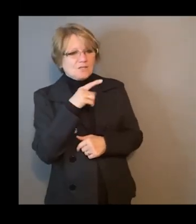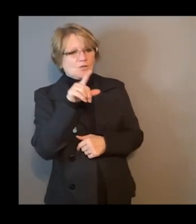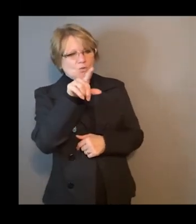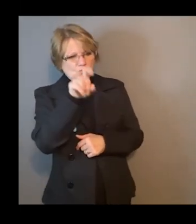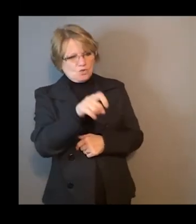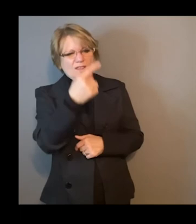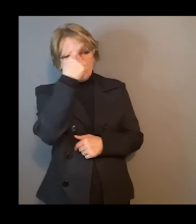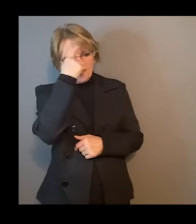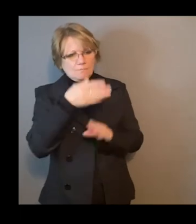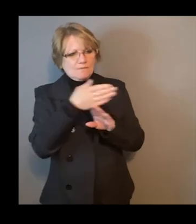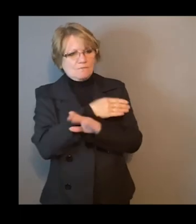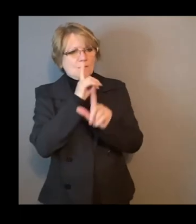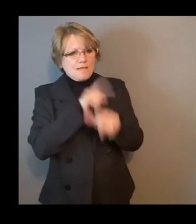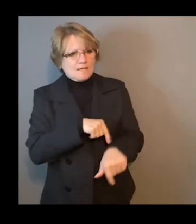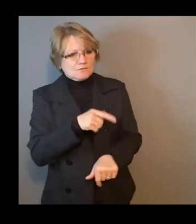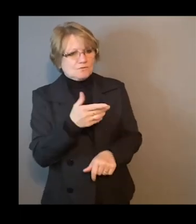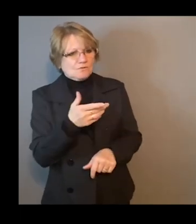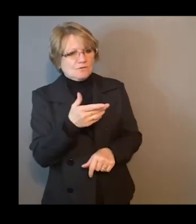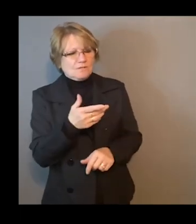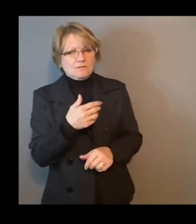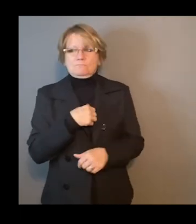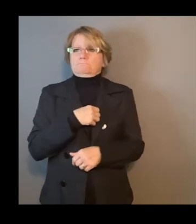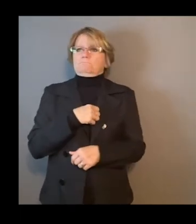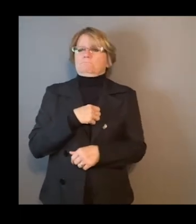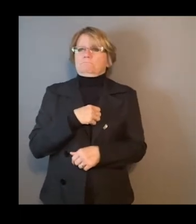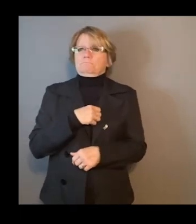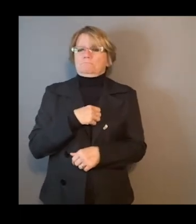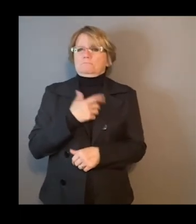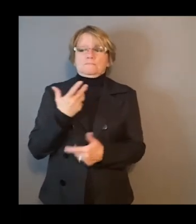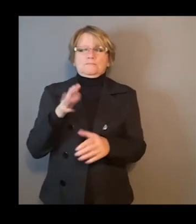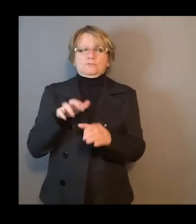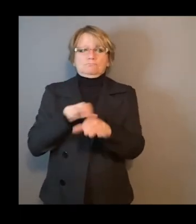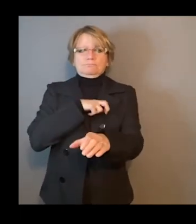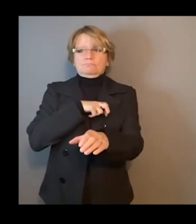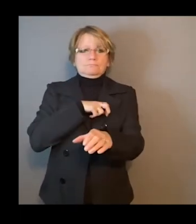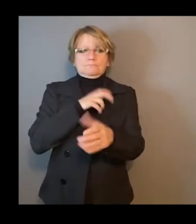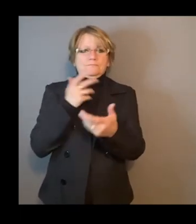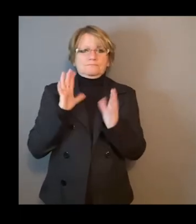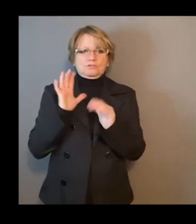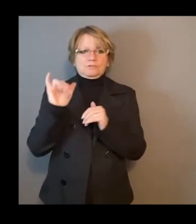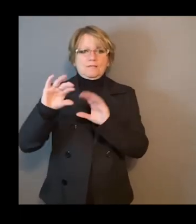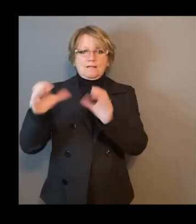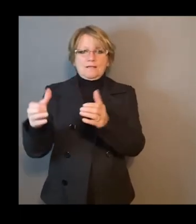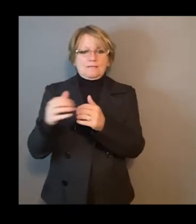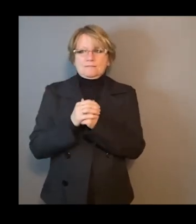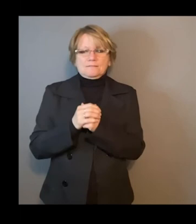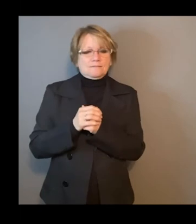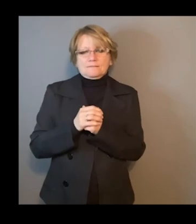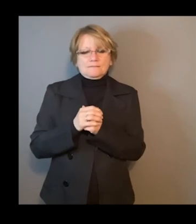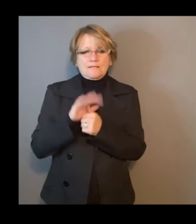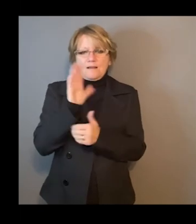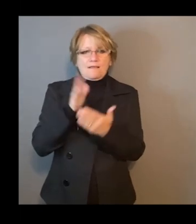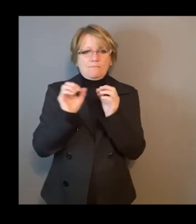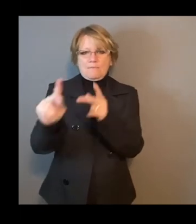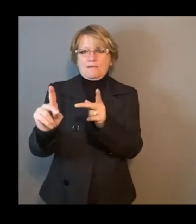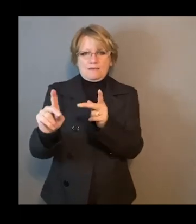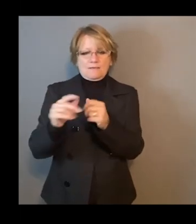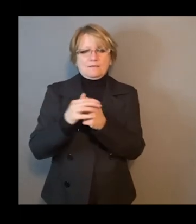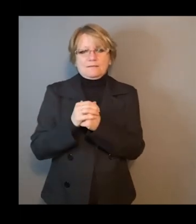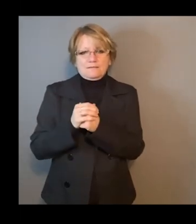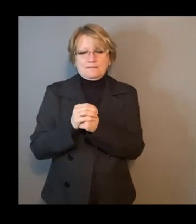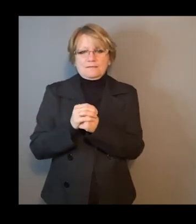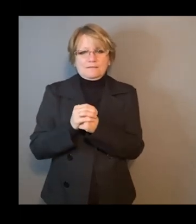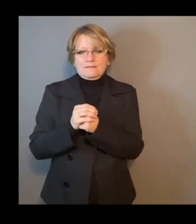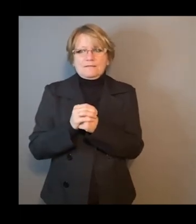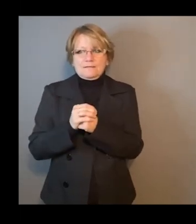you should think before you answer the question. I never went back to that class. You know what I'm saying? And like, that's why I say Aang is my